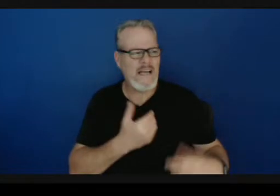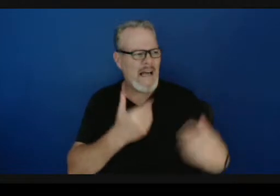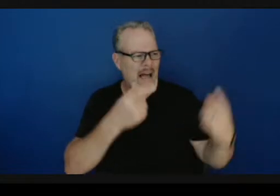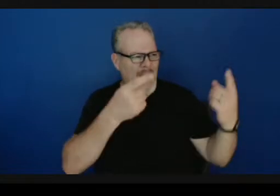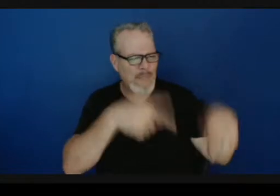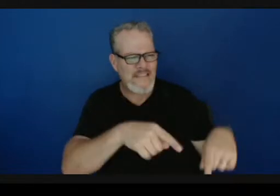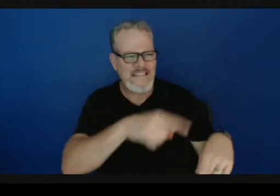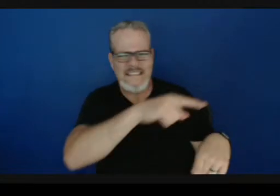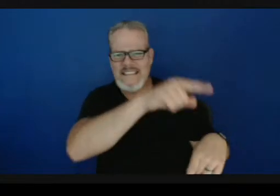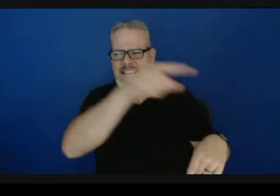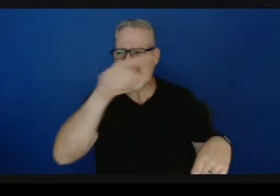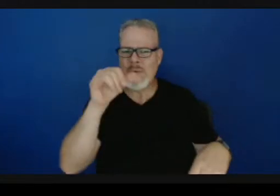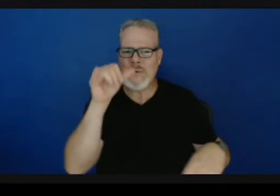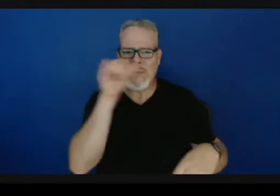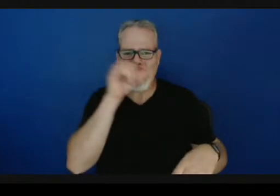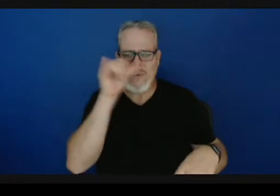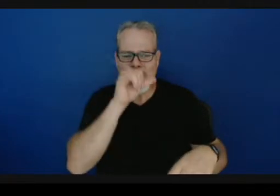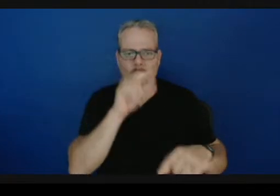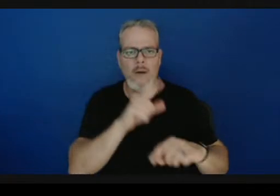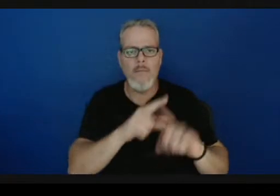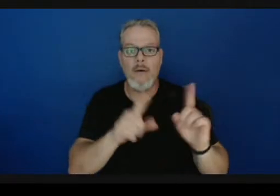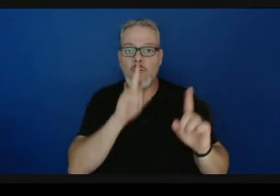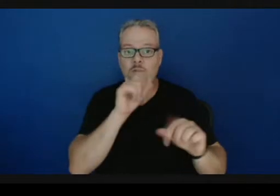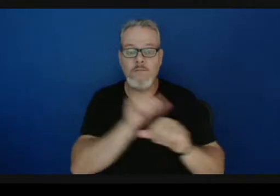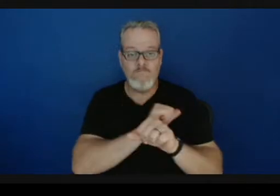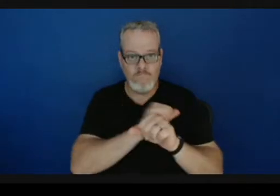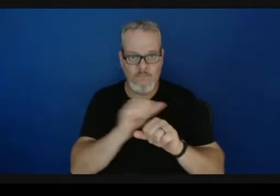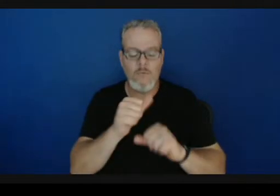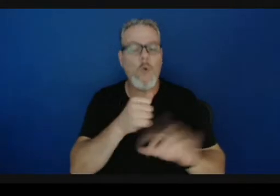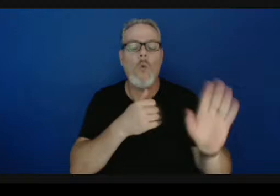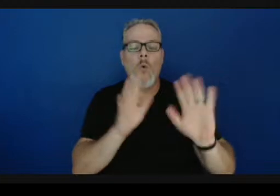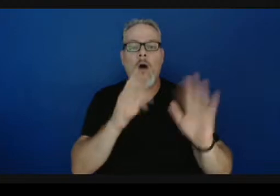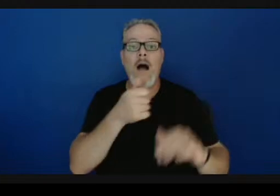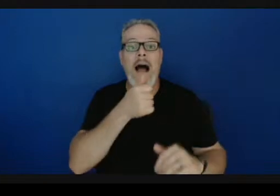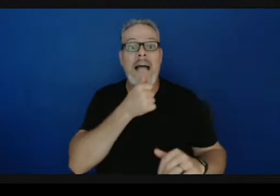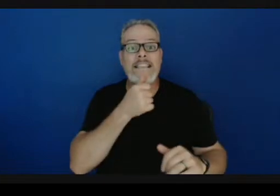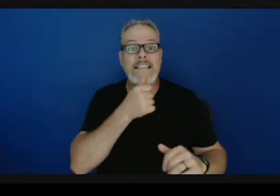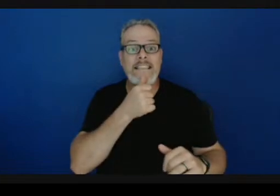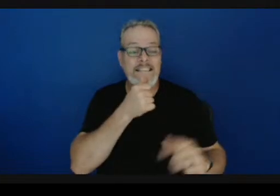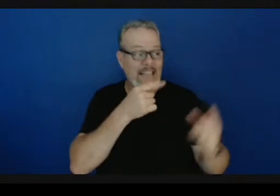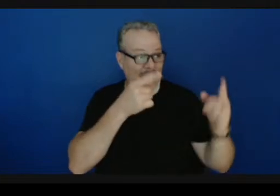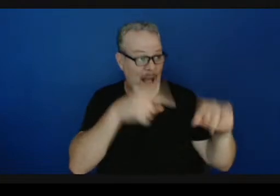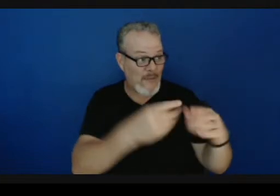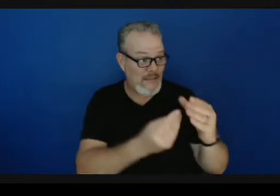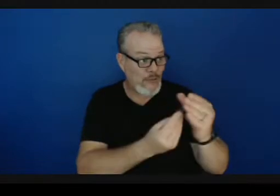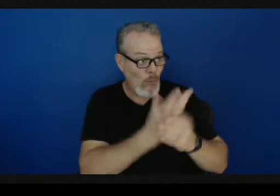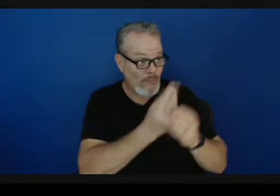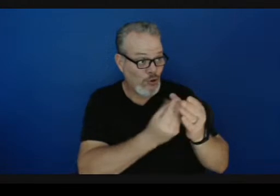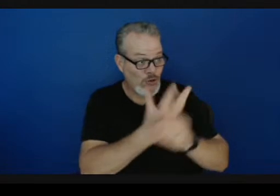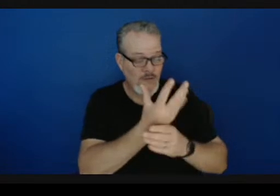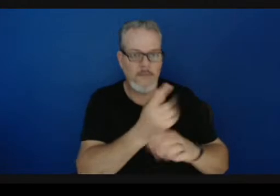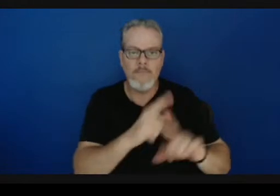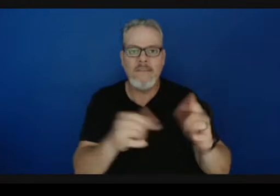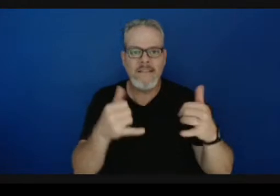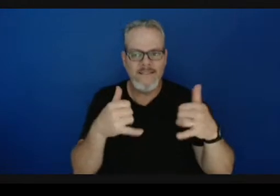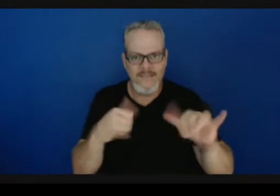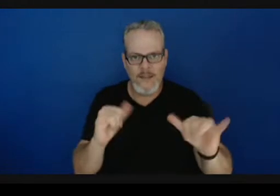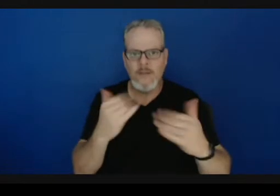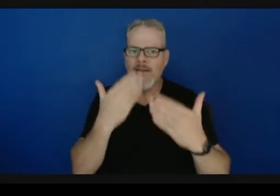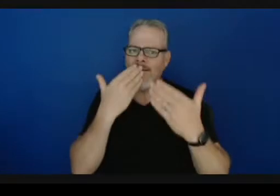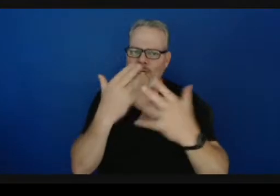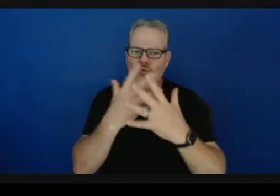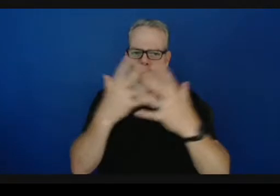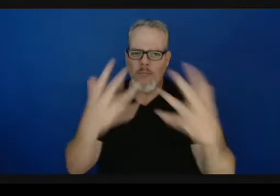we appreciate the regulars for turning out every week. Yeah, we got a little bit special coming up in the second half.